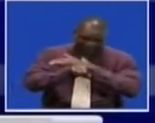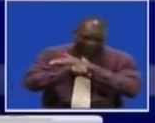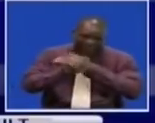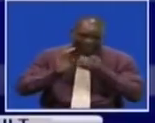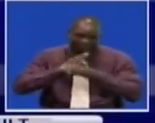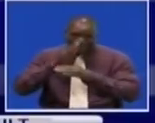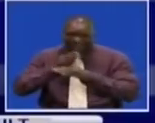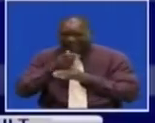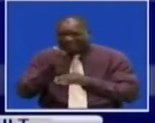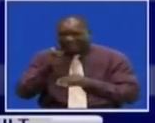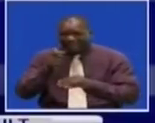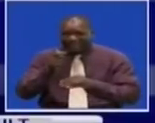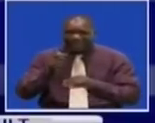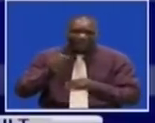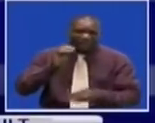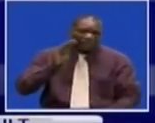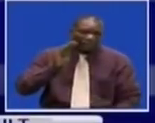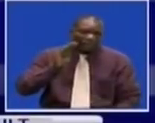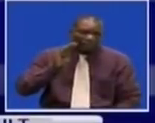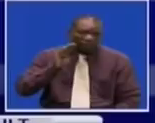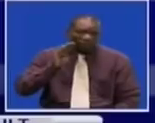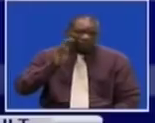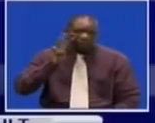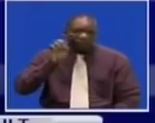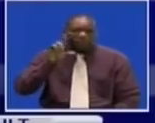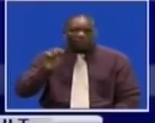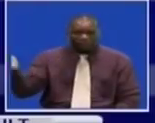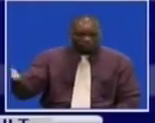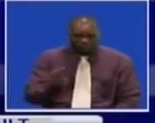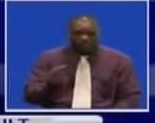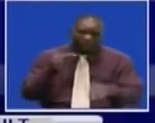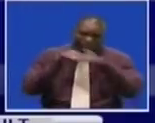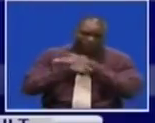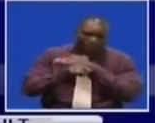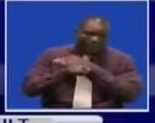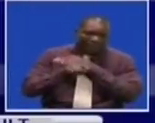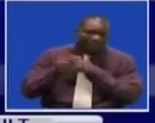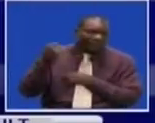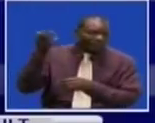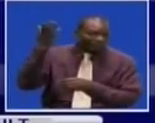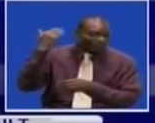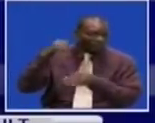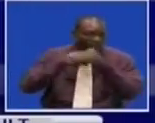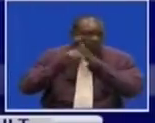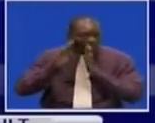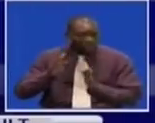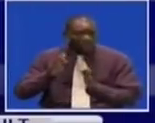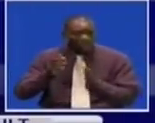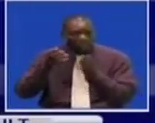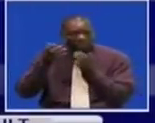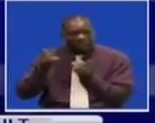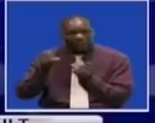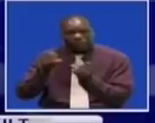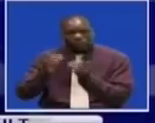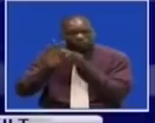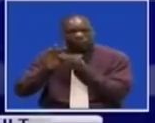he received a pass from veteran midfielder Simon Walia. Earlier, former Nkana hitman, who is now in the books of